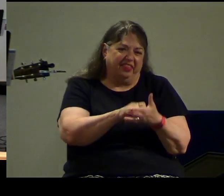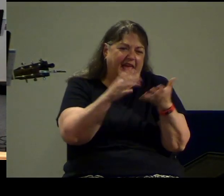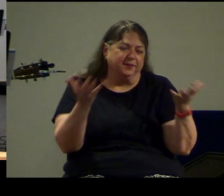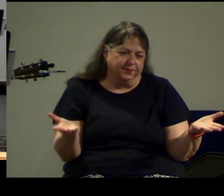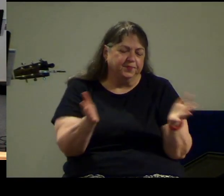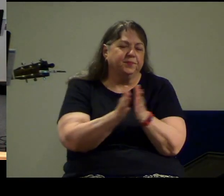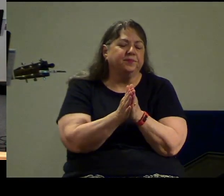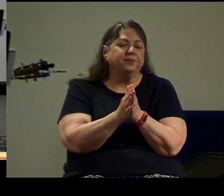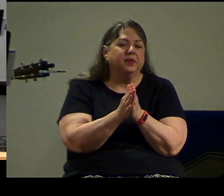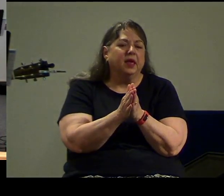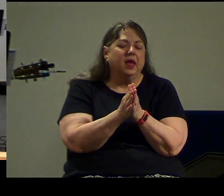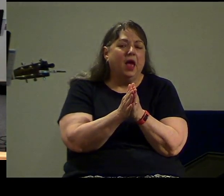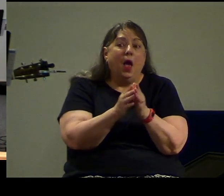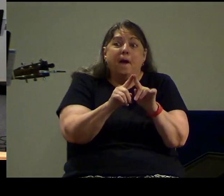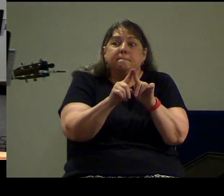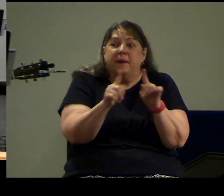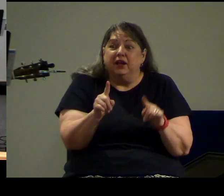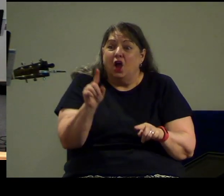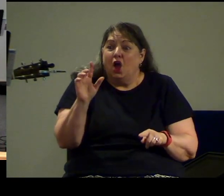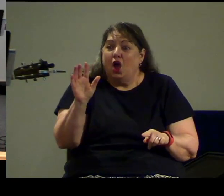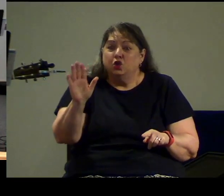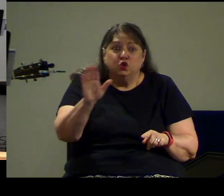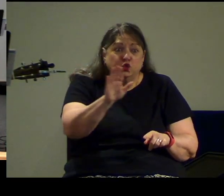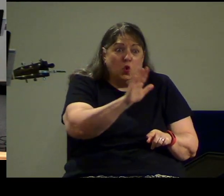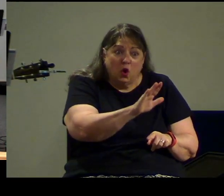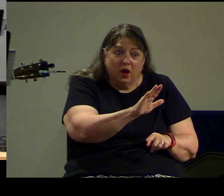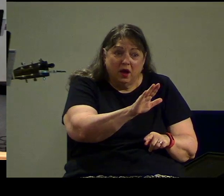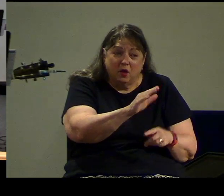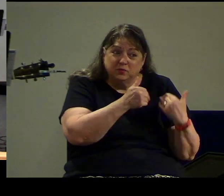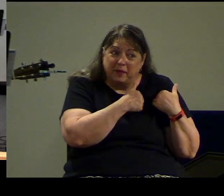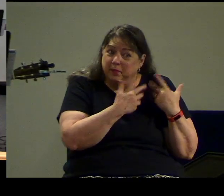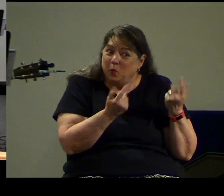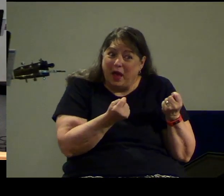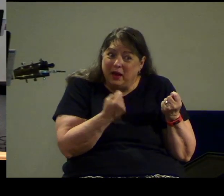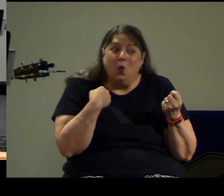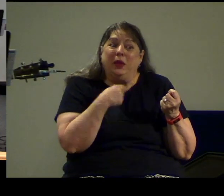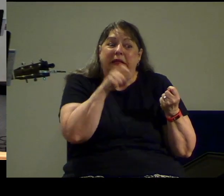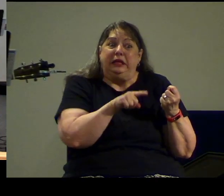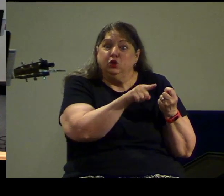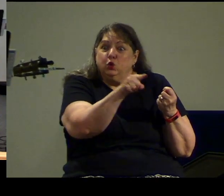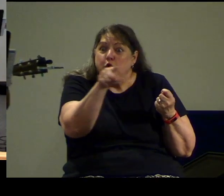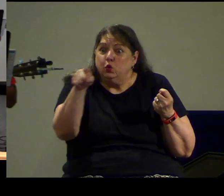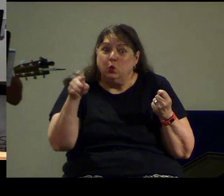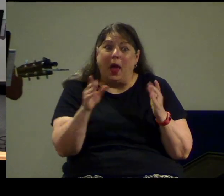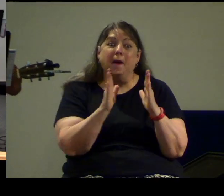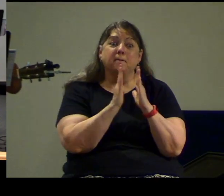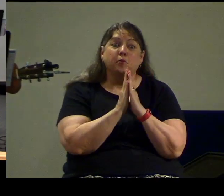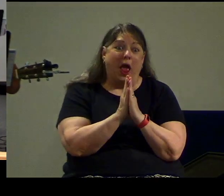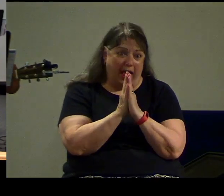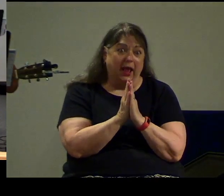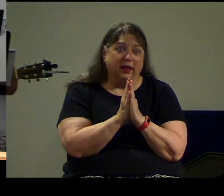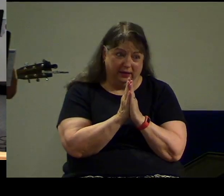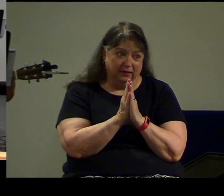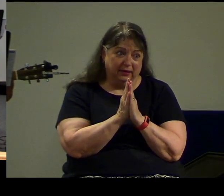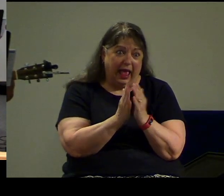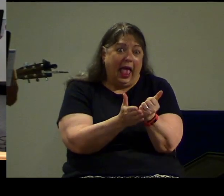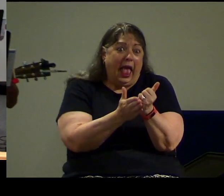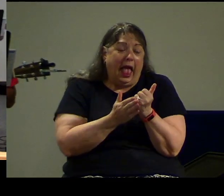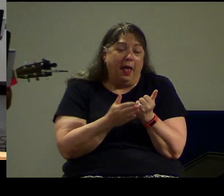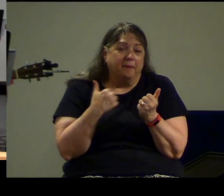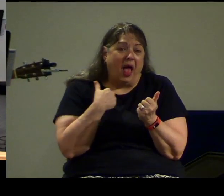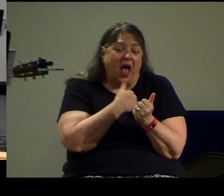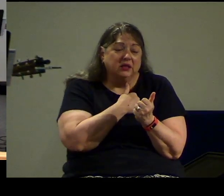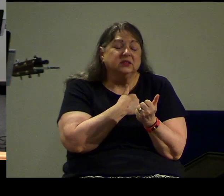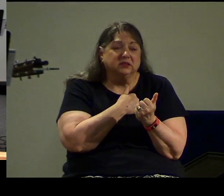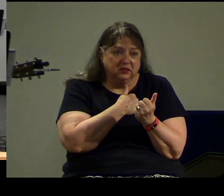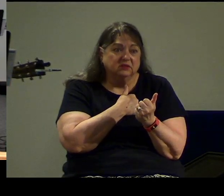the biggest thing that we need you to do for us is we need you to pray. We need you to pray that we can reach the kids, not only in